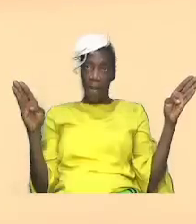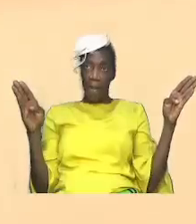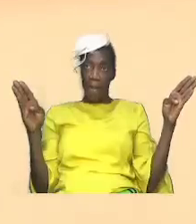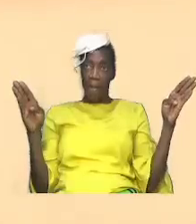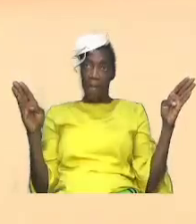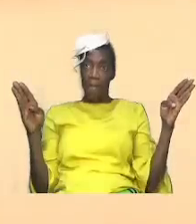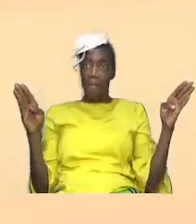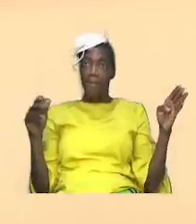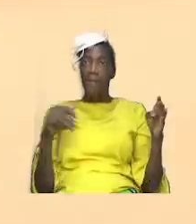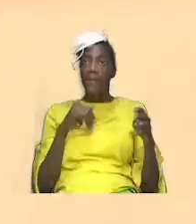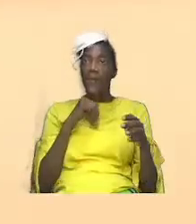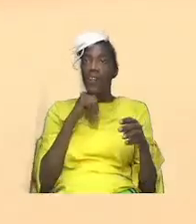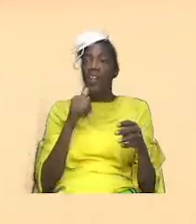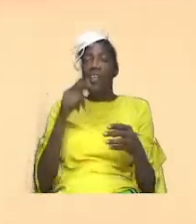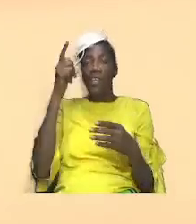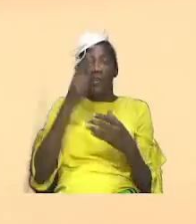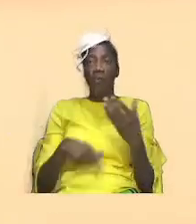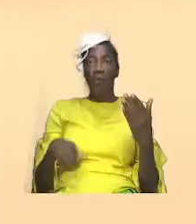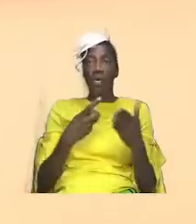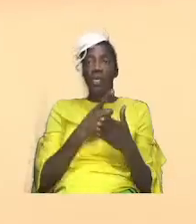It's not in what we did.